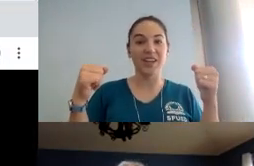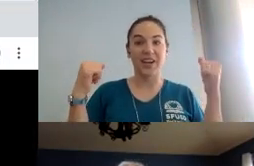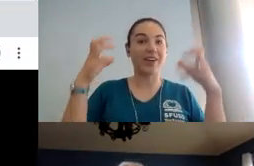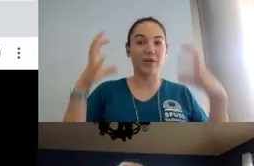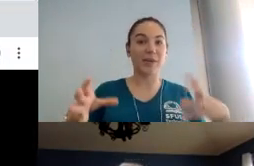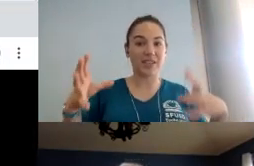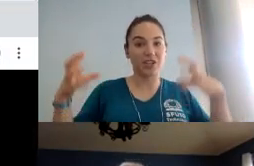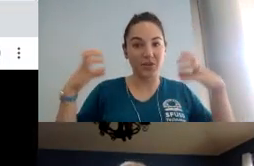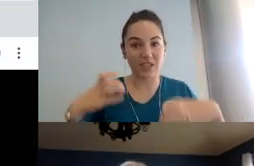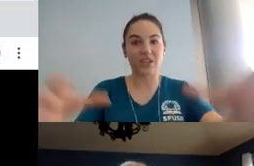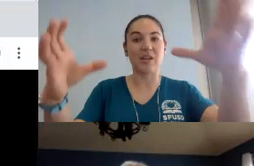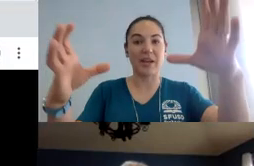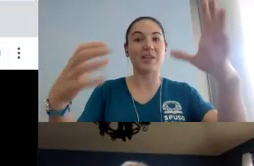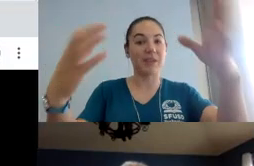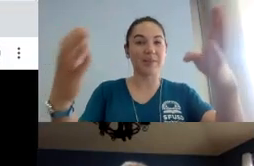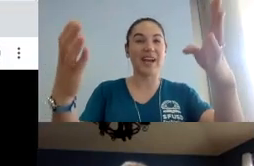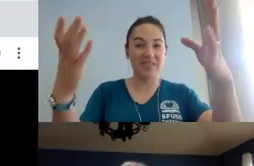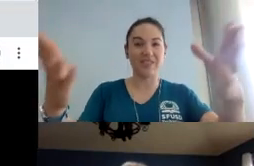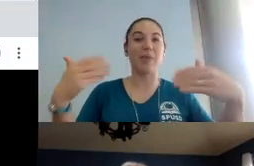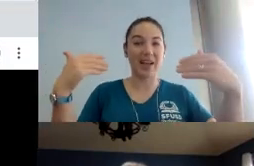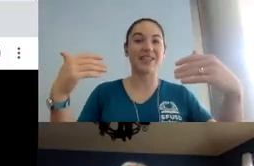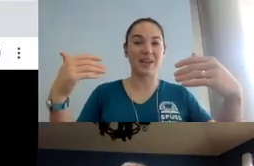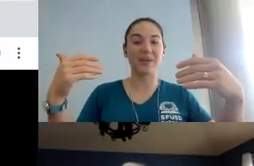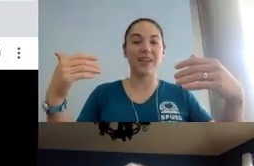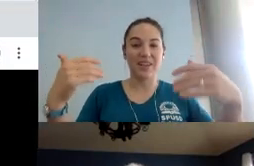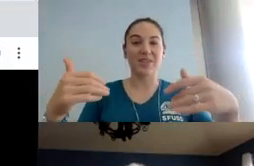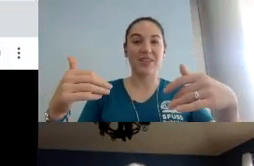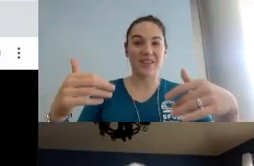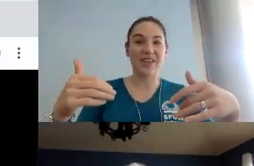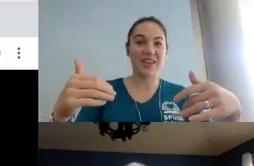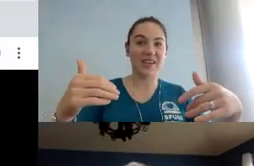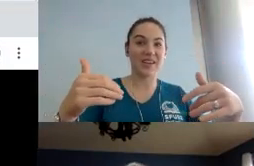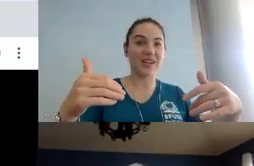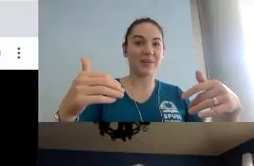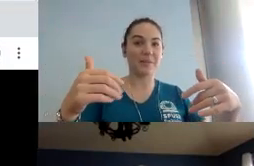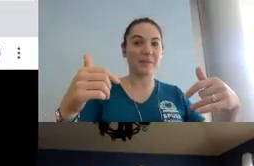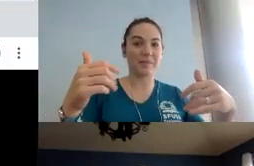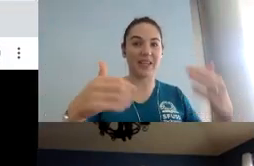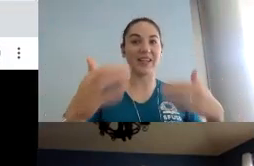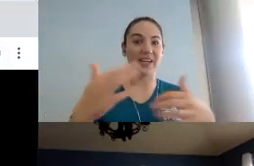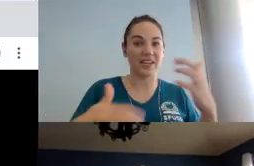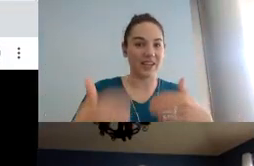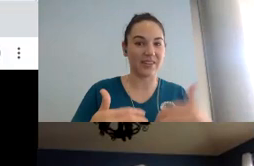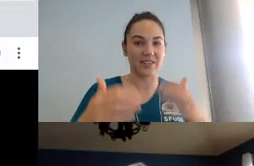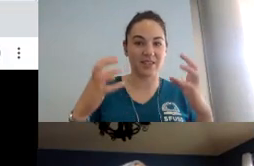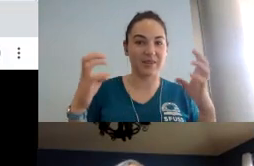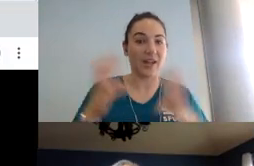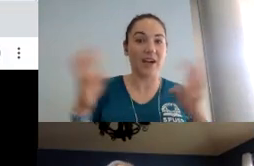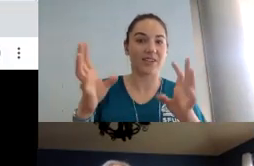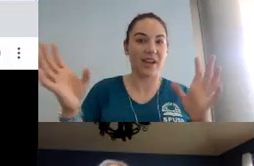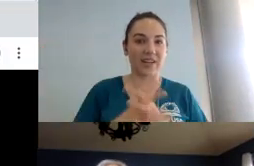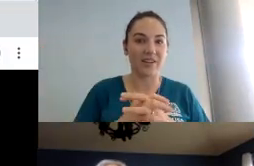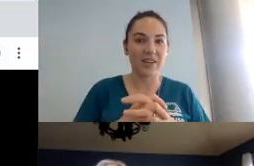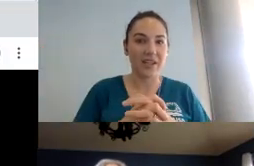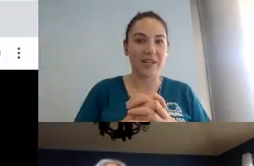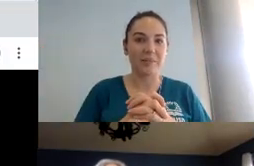it. And now everybody makes slide 2 and they turn it back in. But I have to give it back to them so that they can edit it again, because it locks